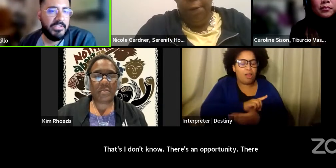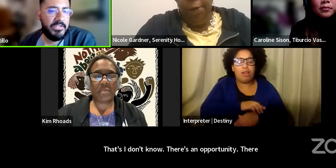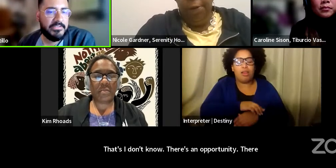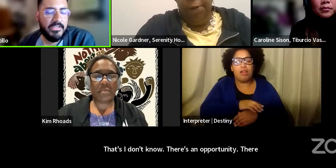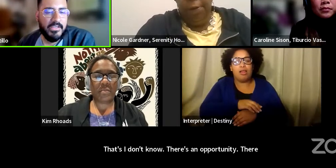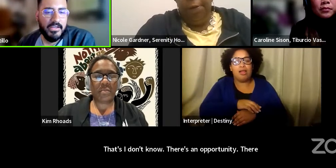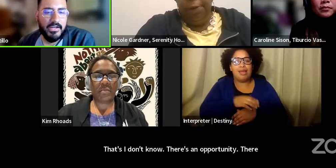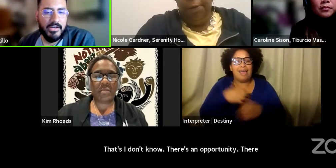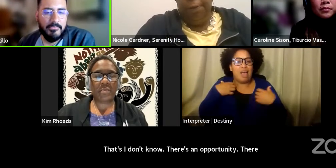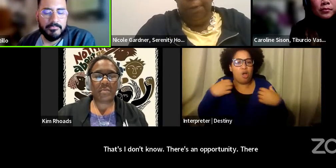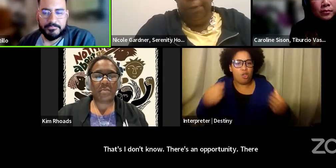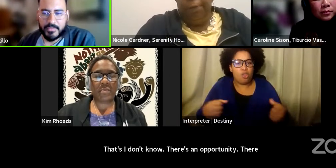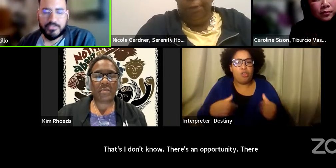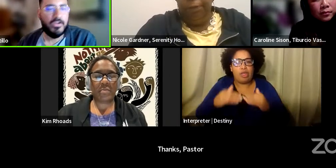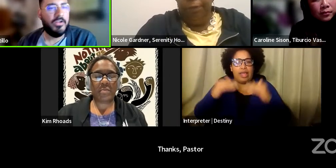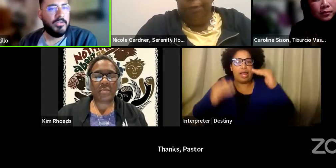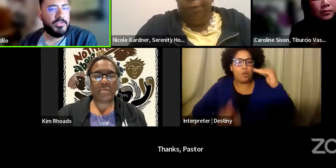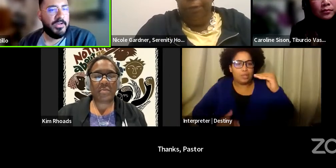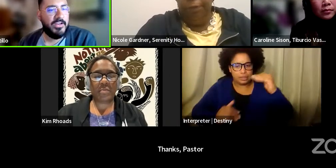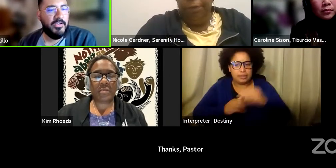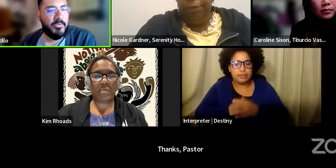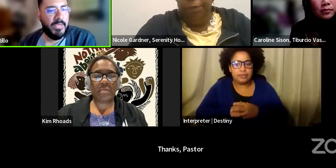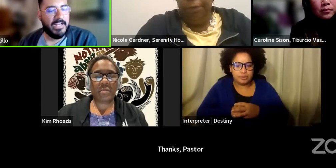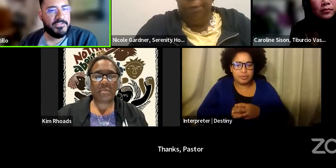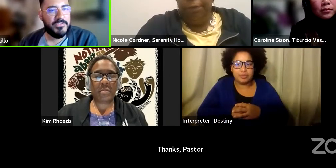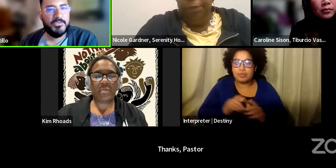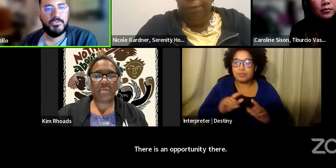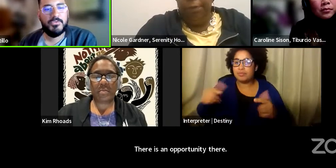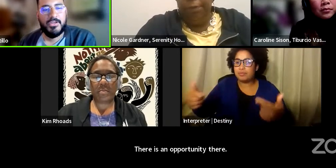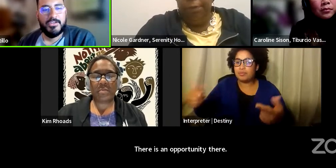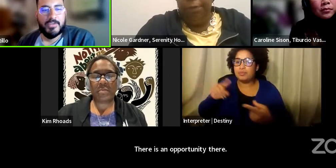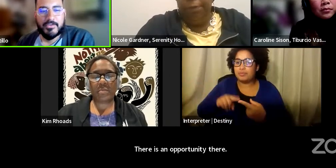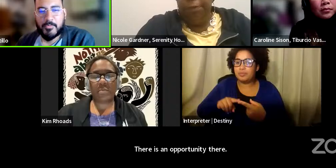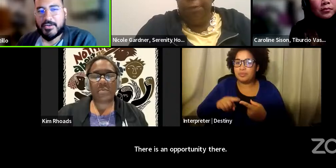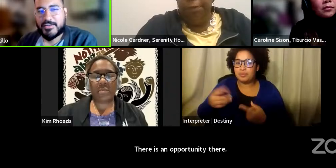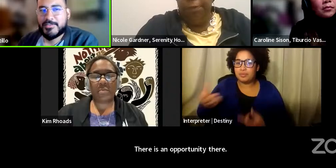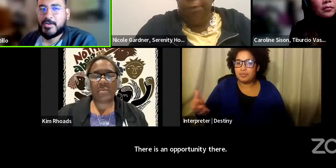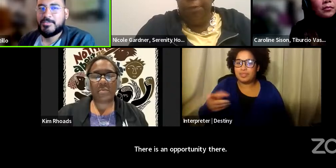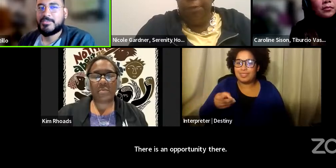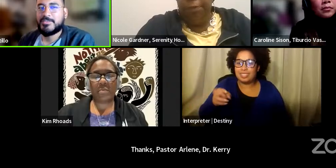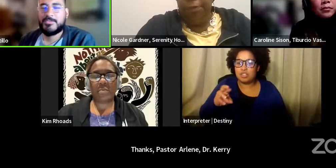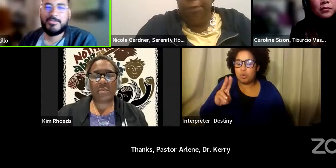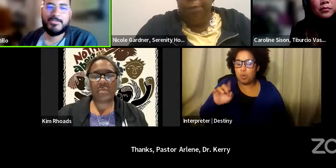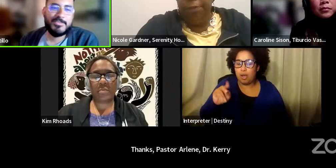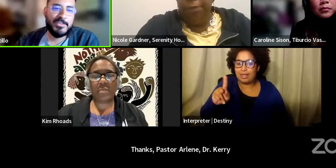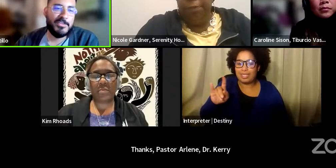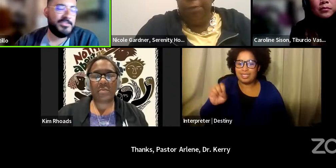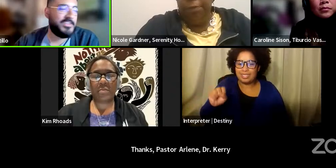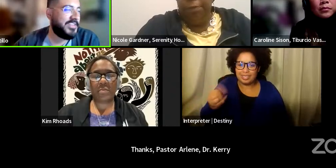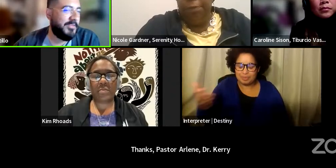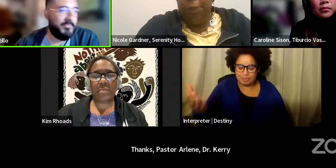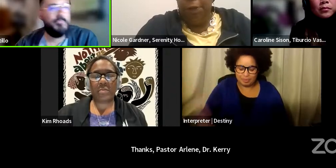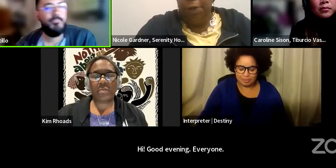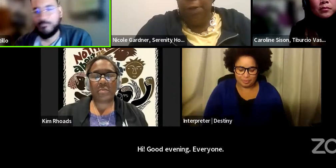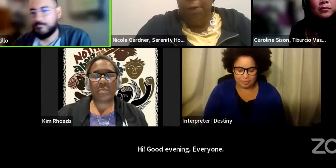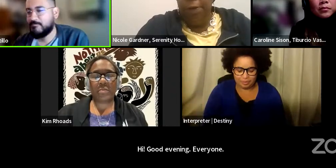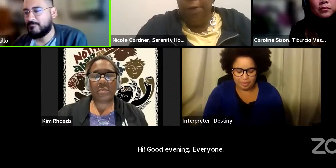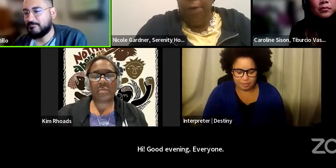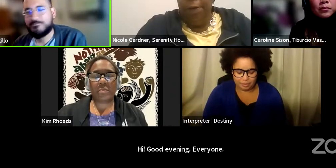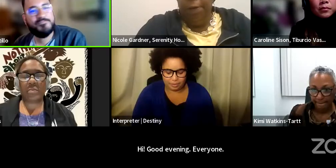health inequities. And so I'll turn it over back to Director Watkins Start to close us